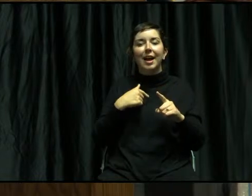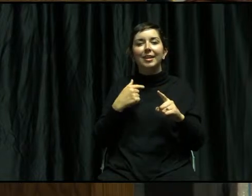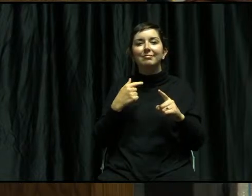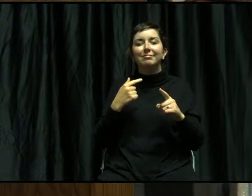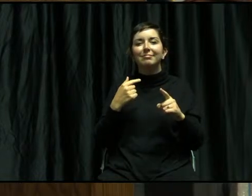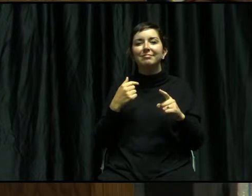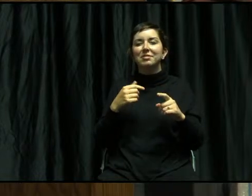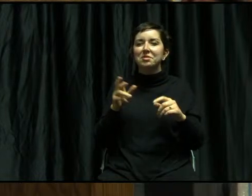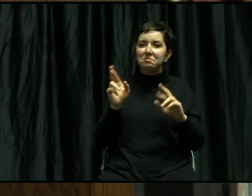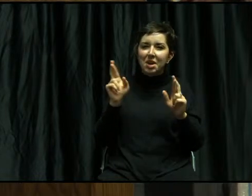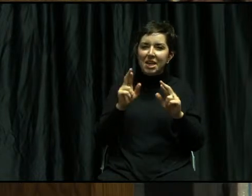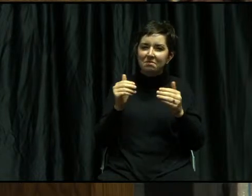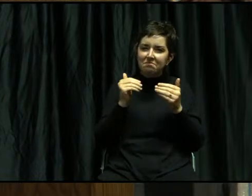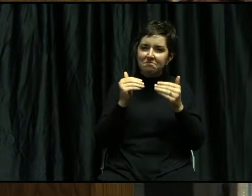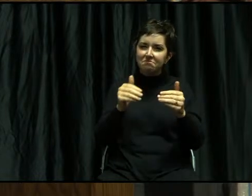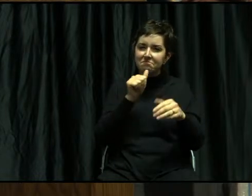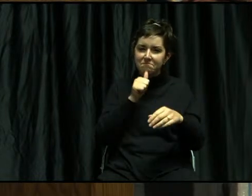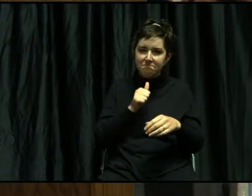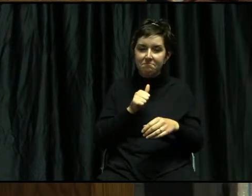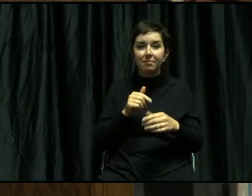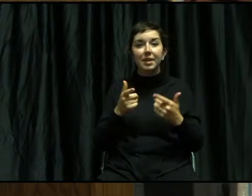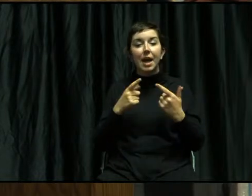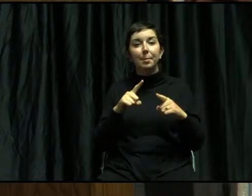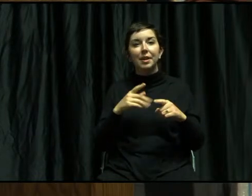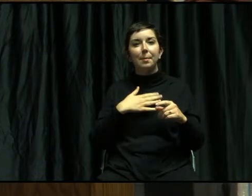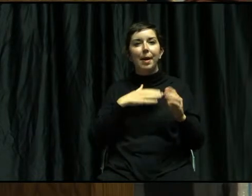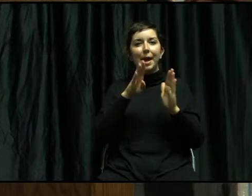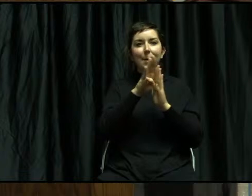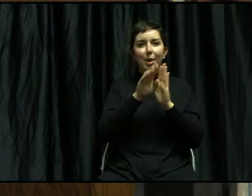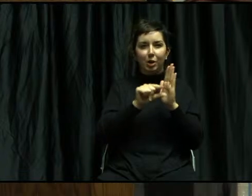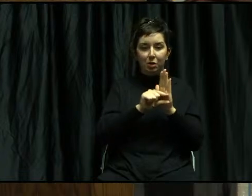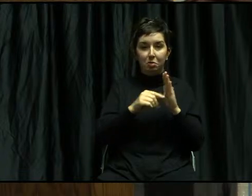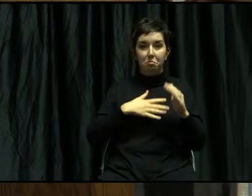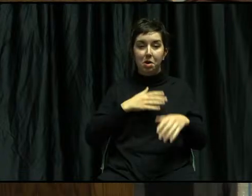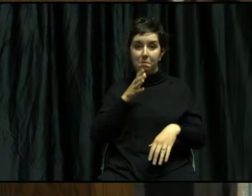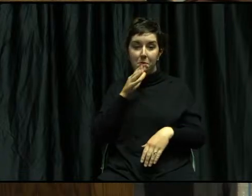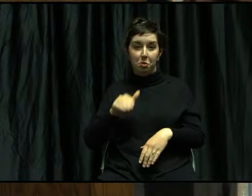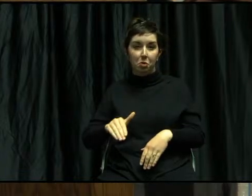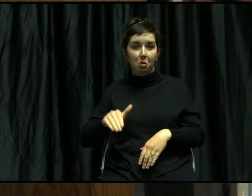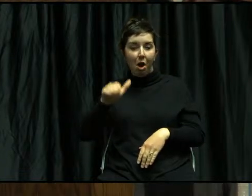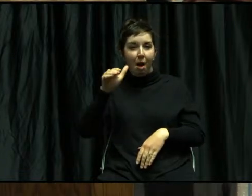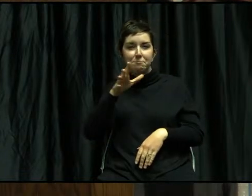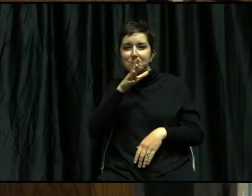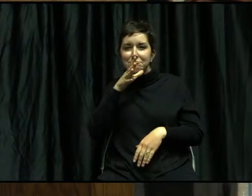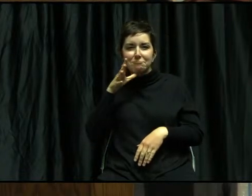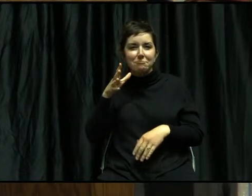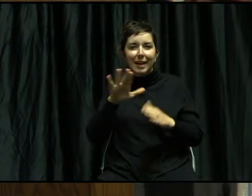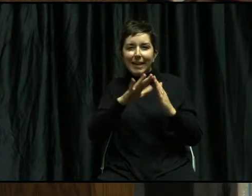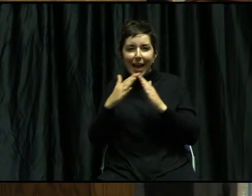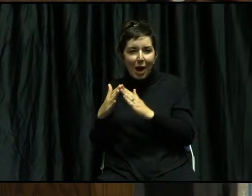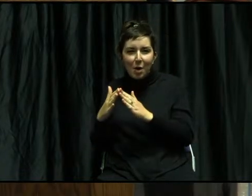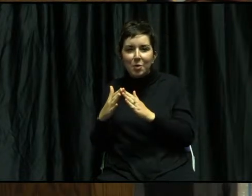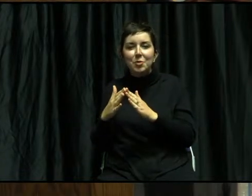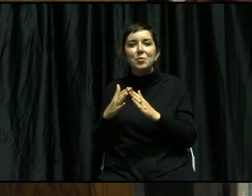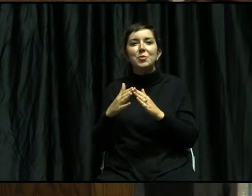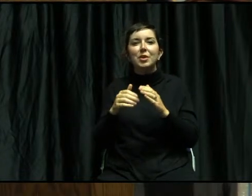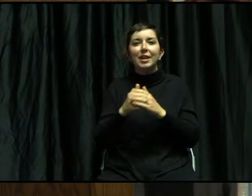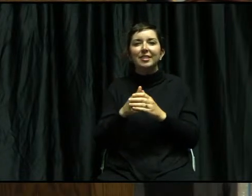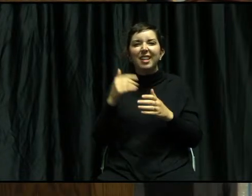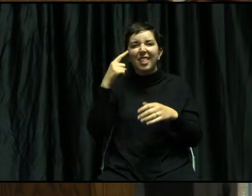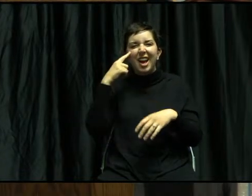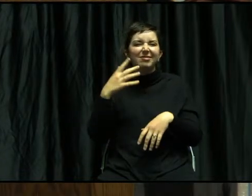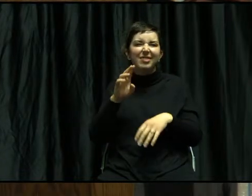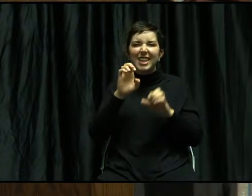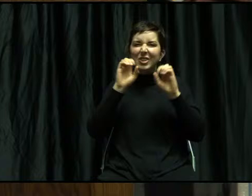ahead. By way of background, my mom grew up in a small rural town that viewed education as an unnecessary